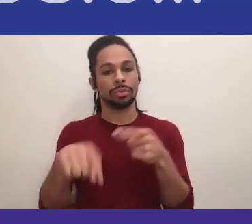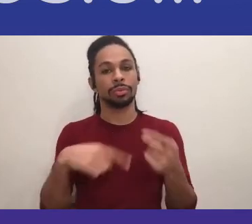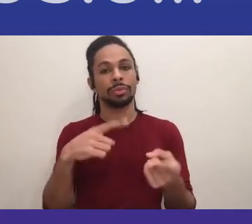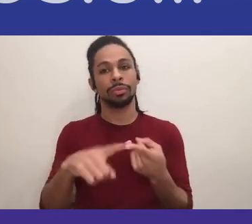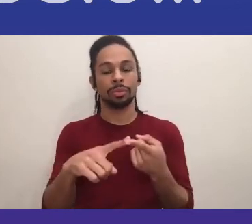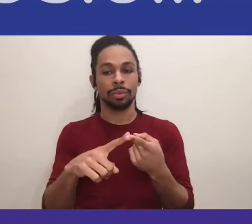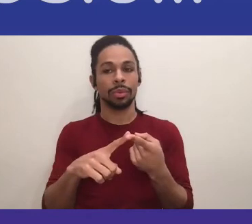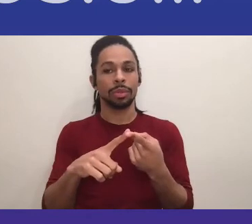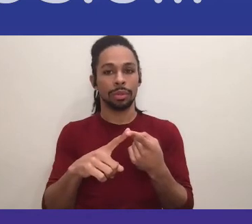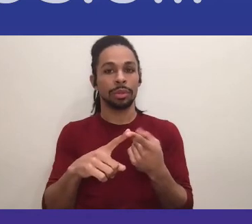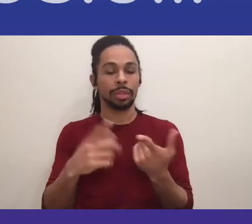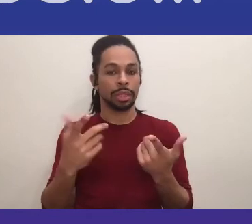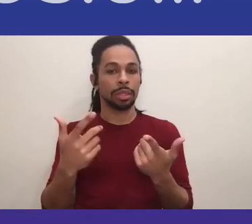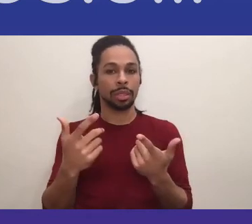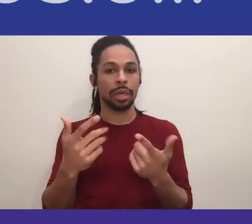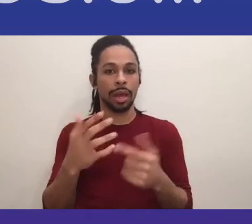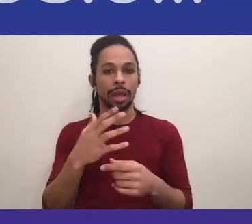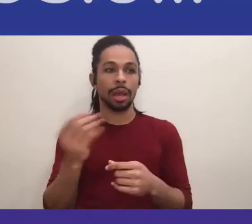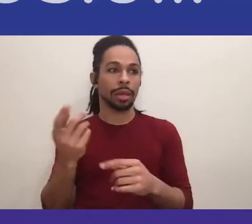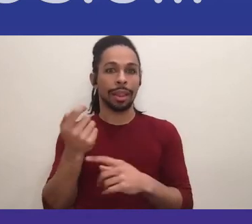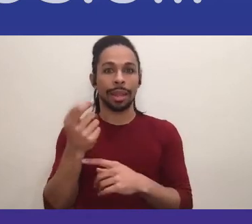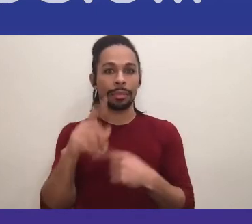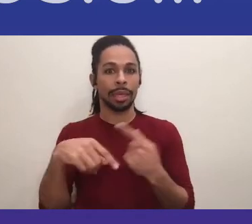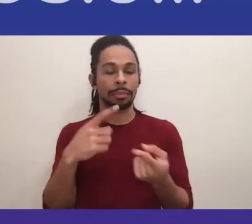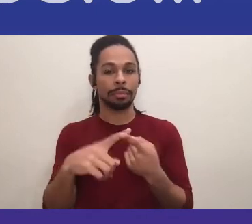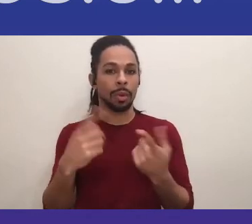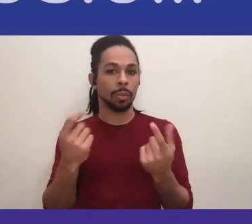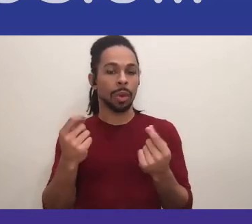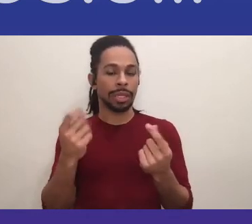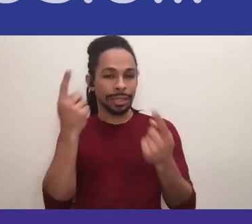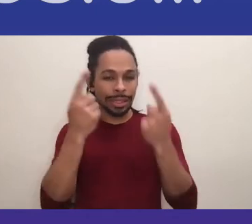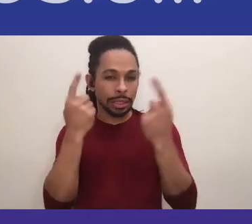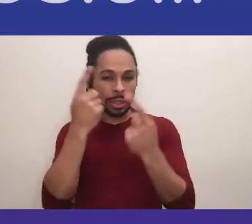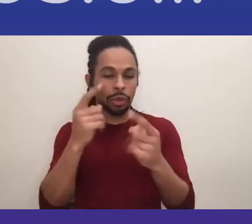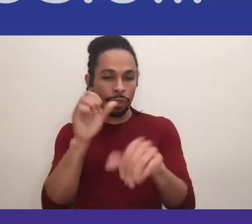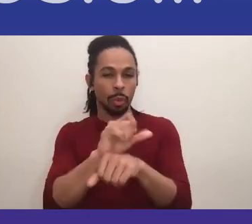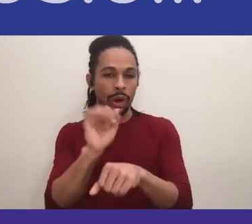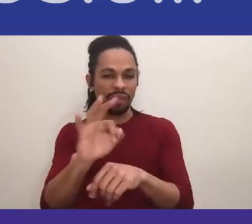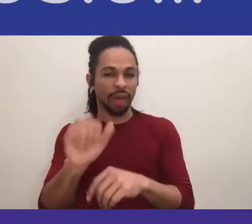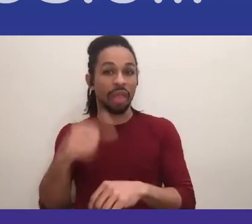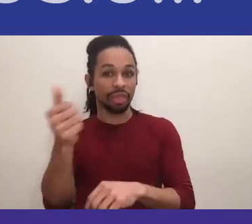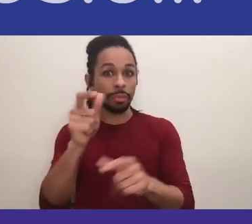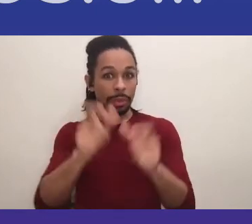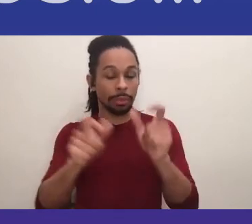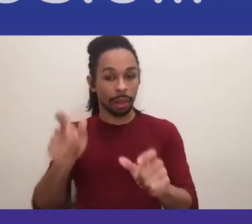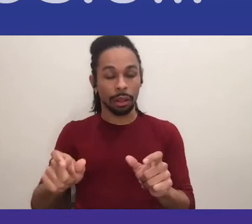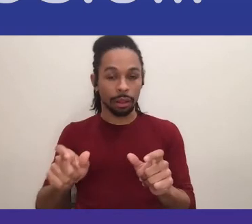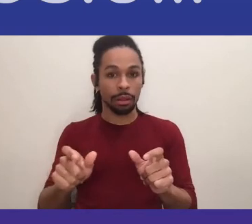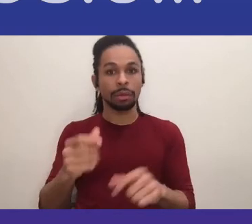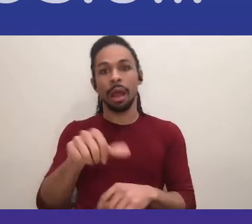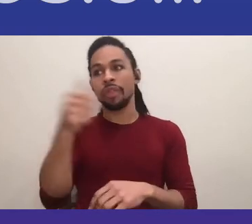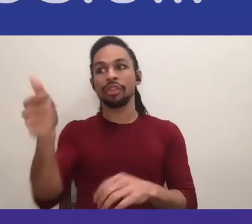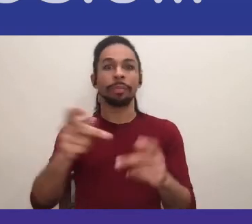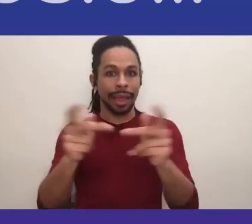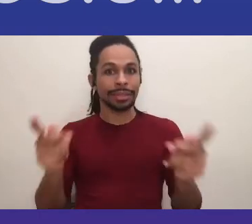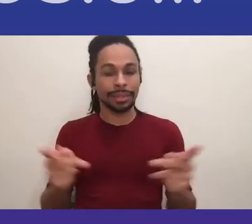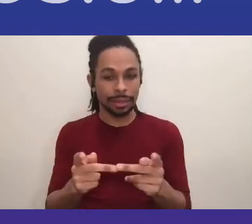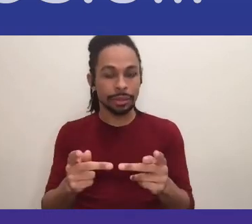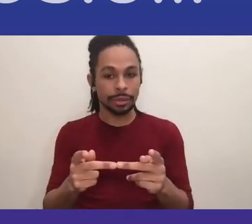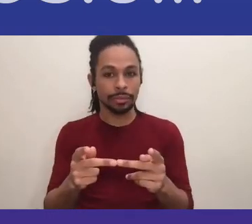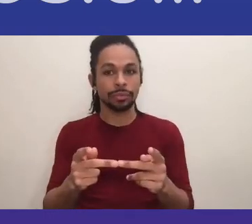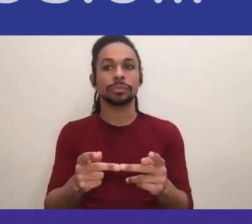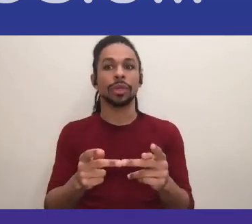a little bit about what is considered the work of others other places to change